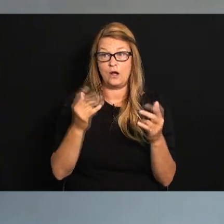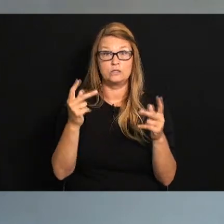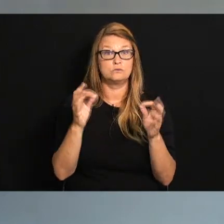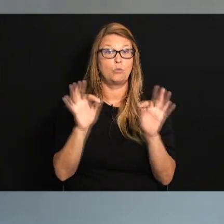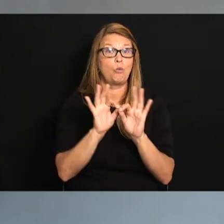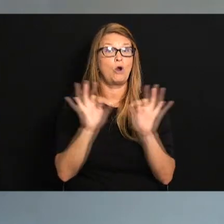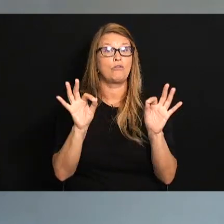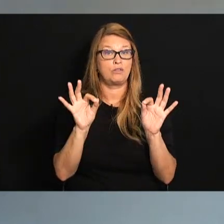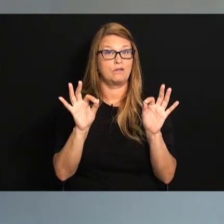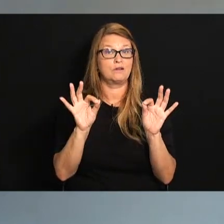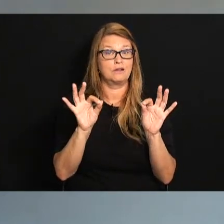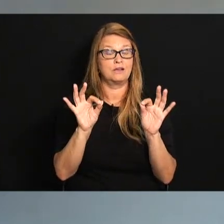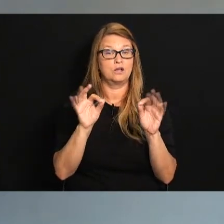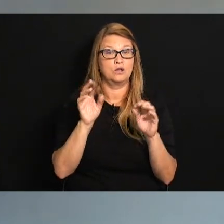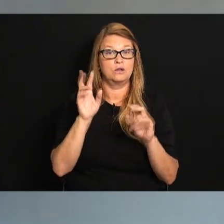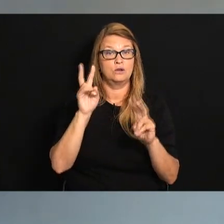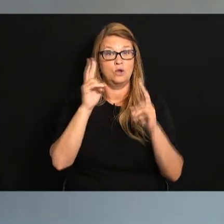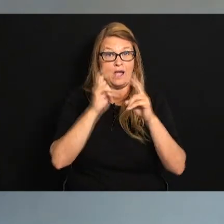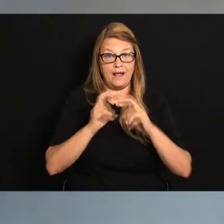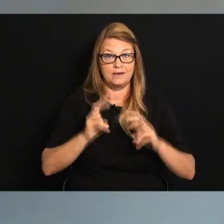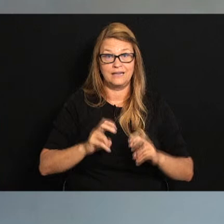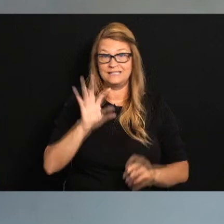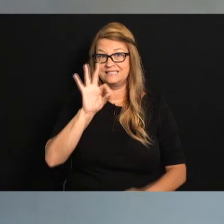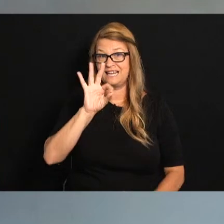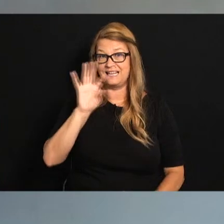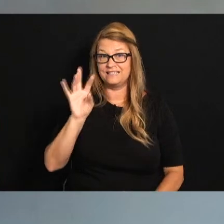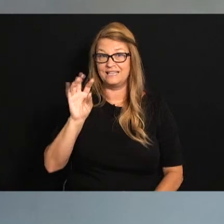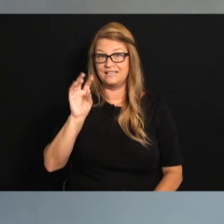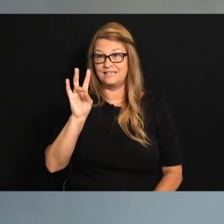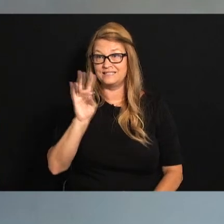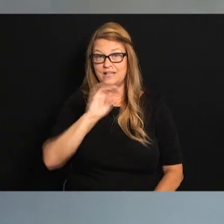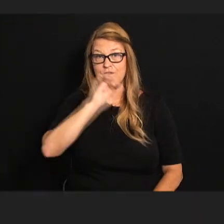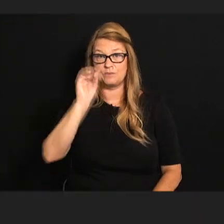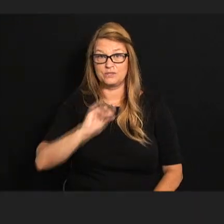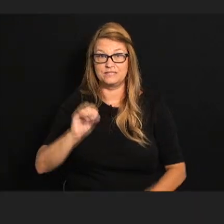that 97% of the deaths that occur